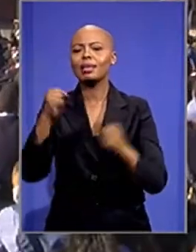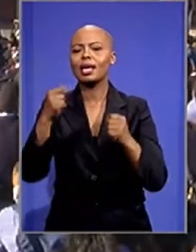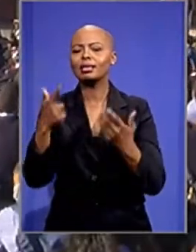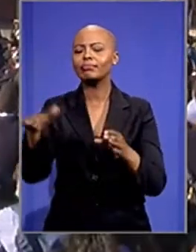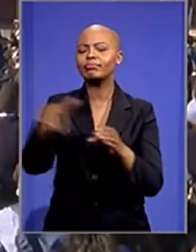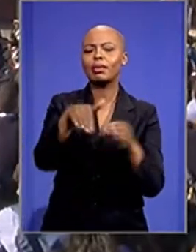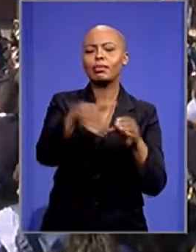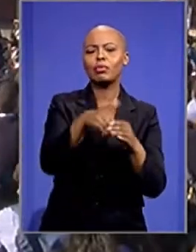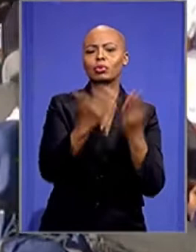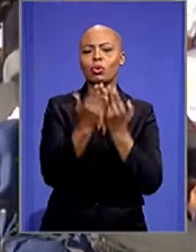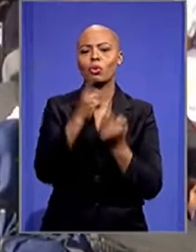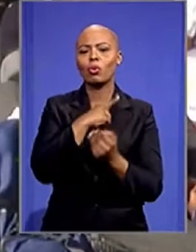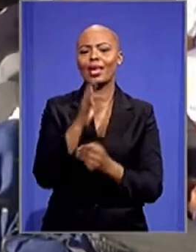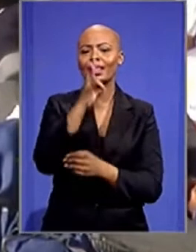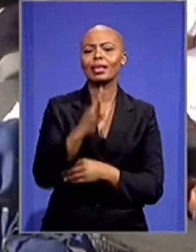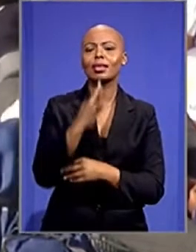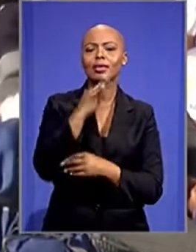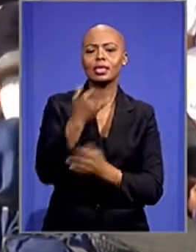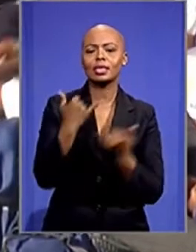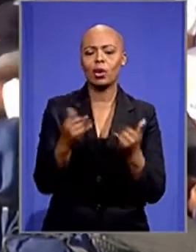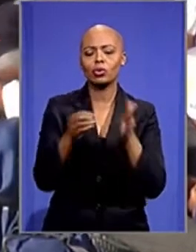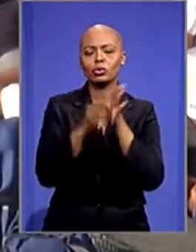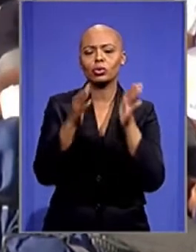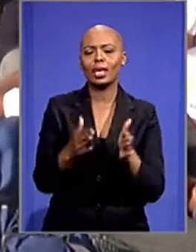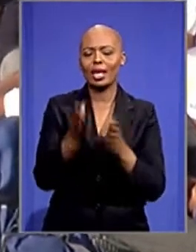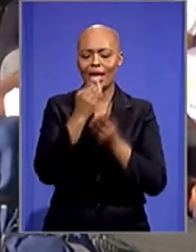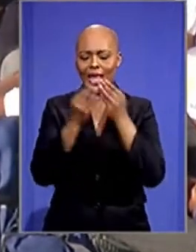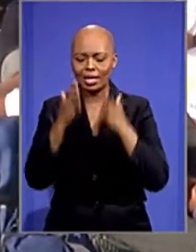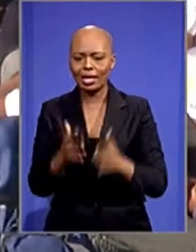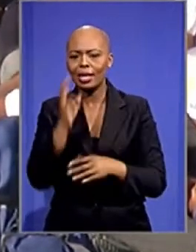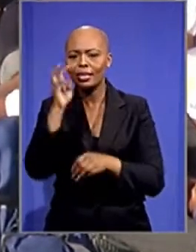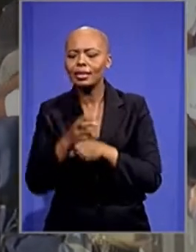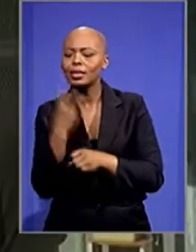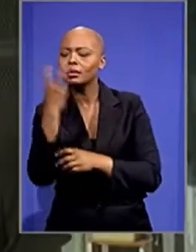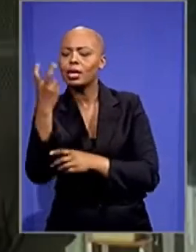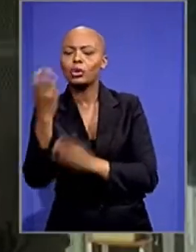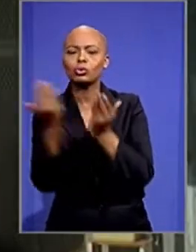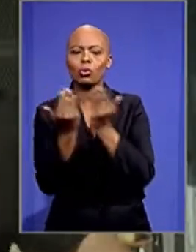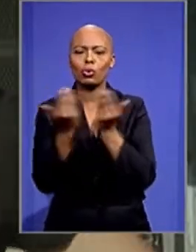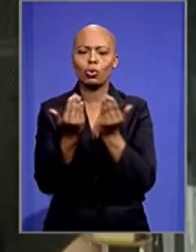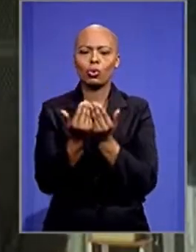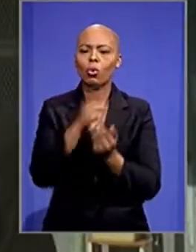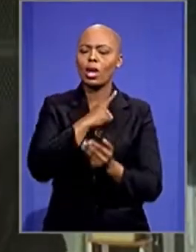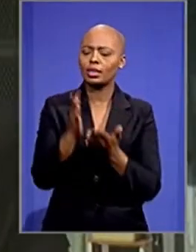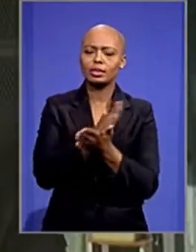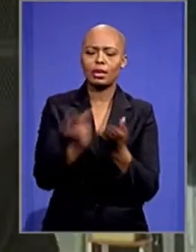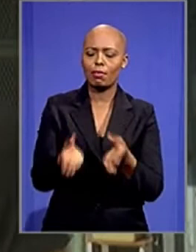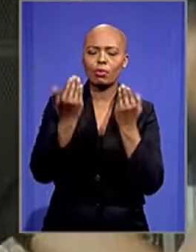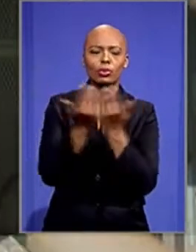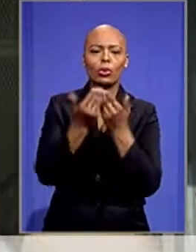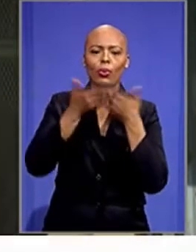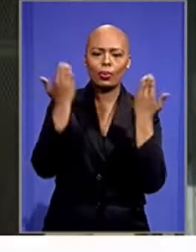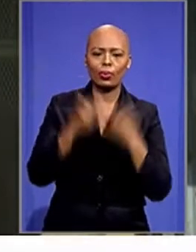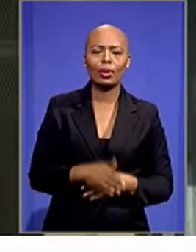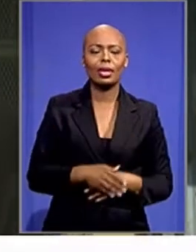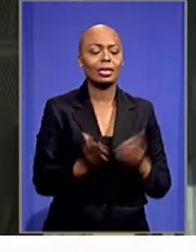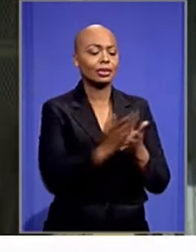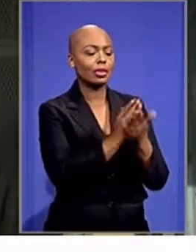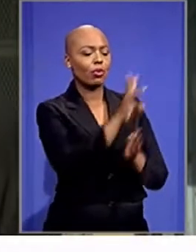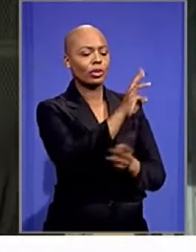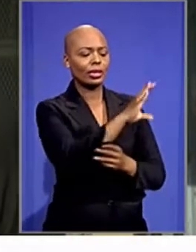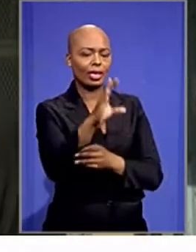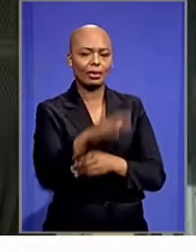barutwana ba 3,000 ba ntseng ba lokela ho fumanelwa dibaka. Many learners come from the Eastern Cape to the Western Cape, but the money stays in the Eastern